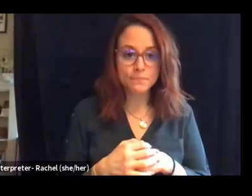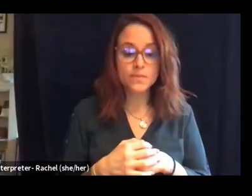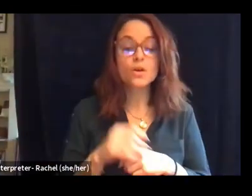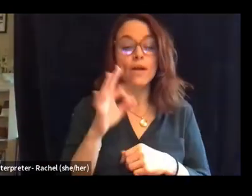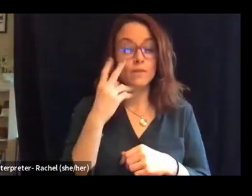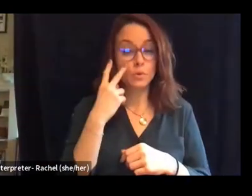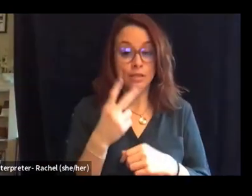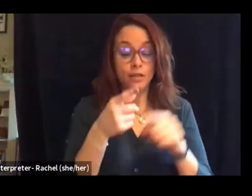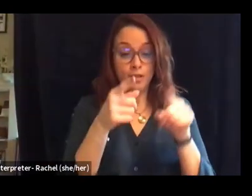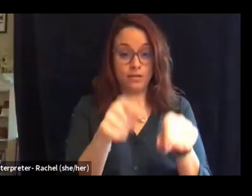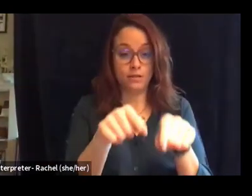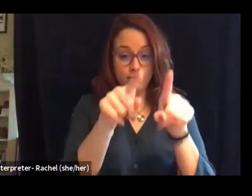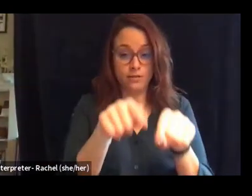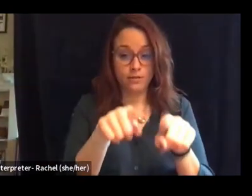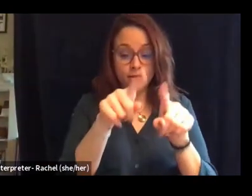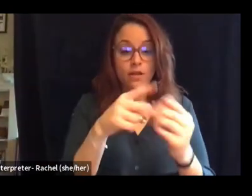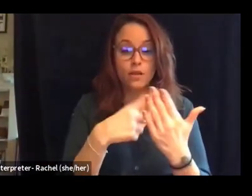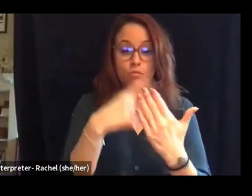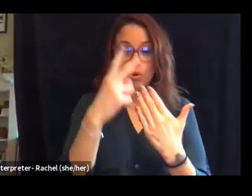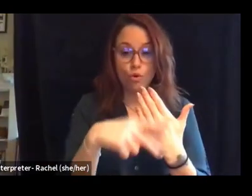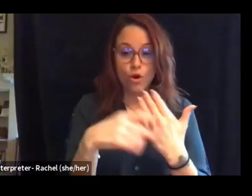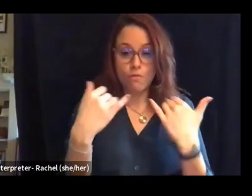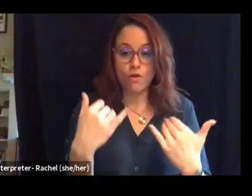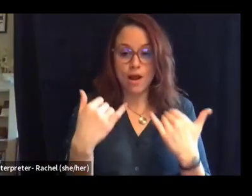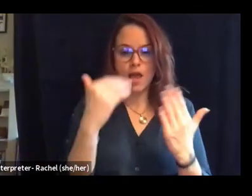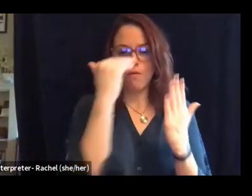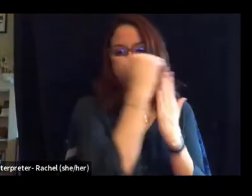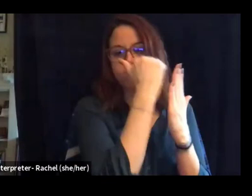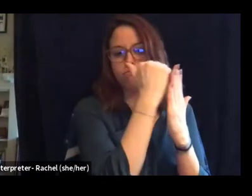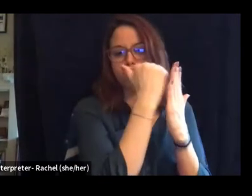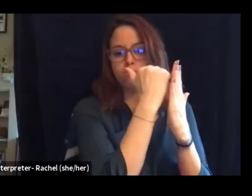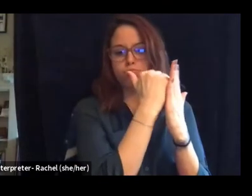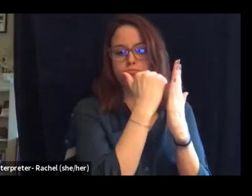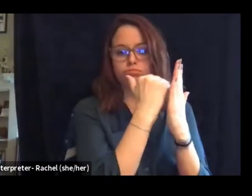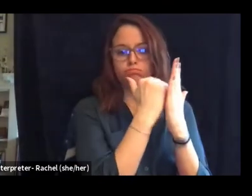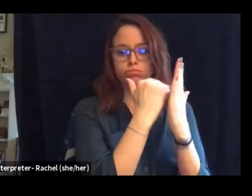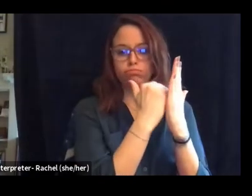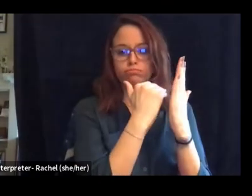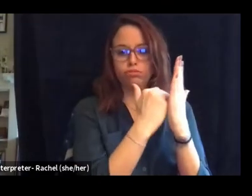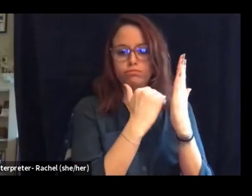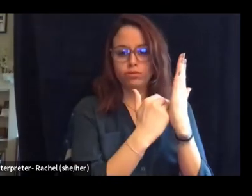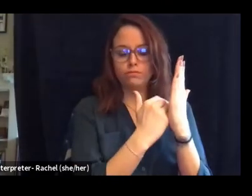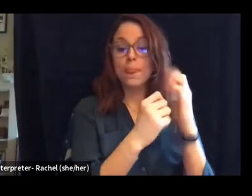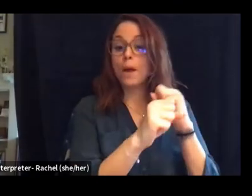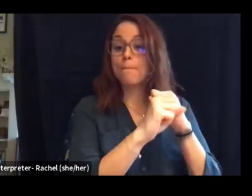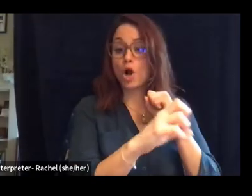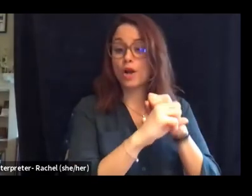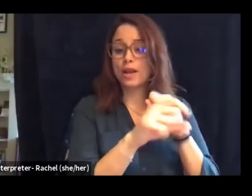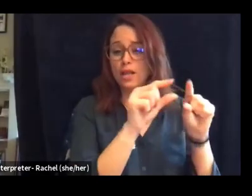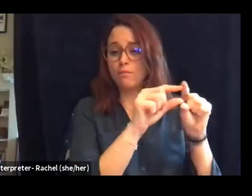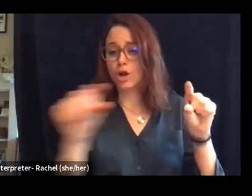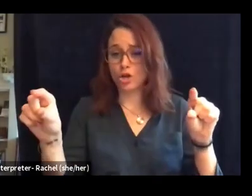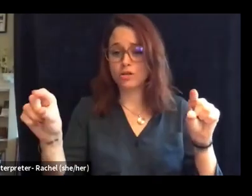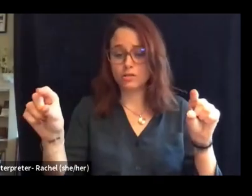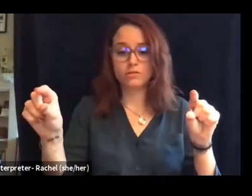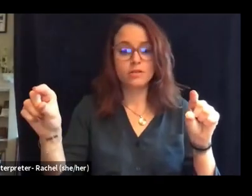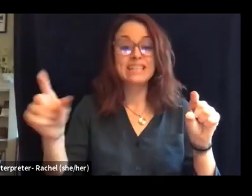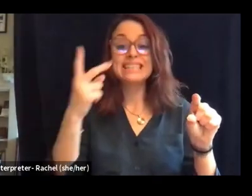at the program as it sits right now, you can see, or the pro forma, you can see that I've added